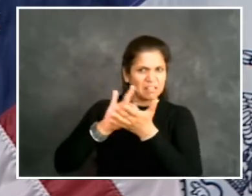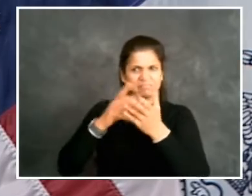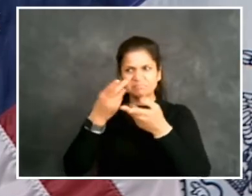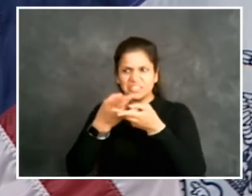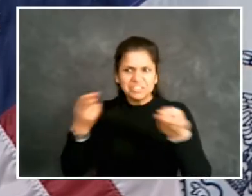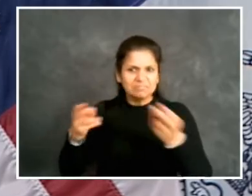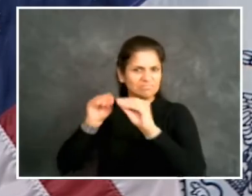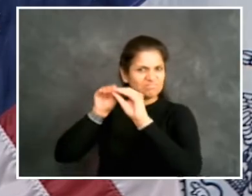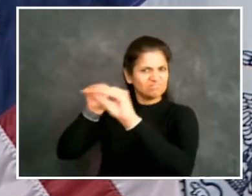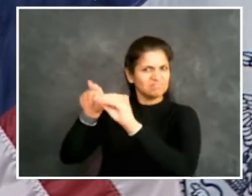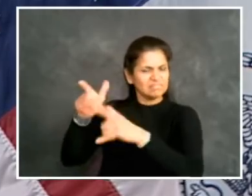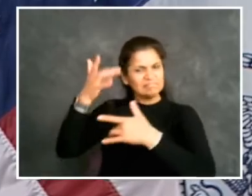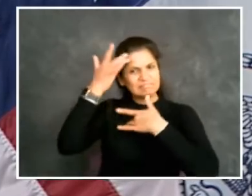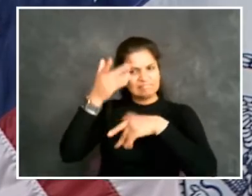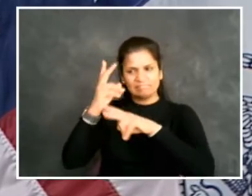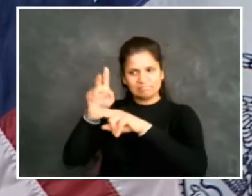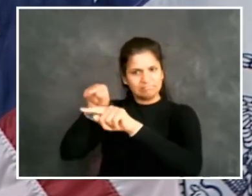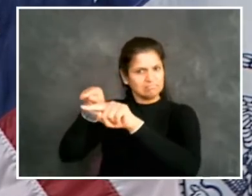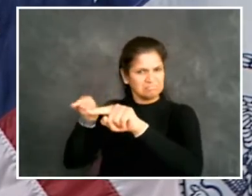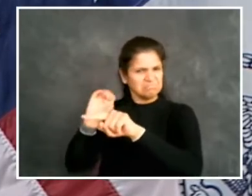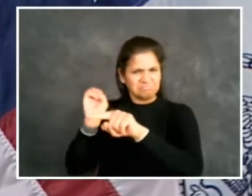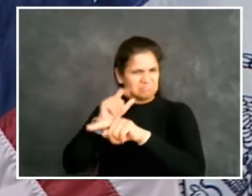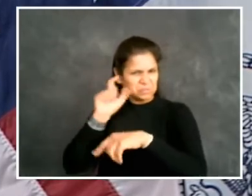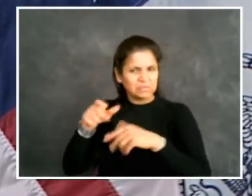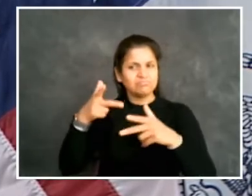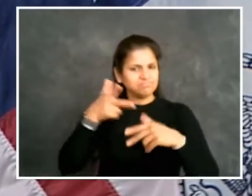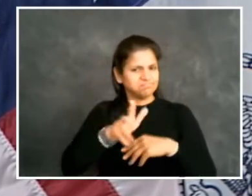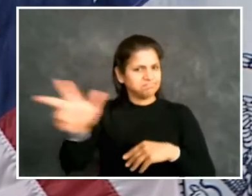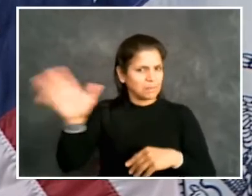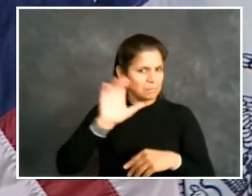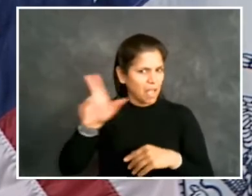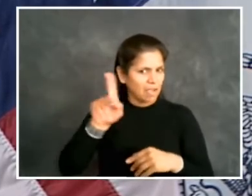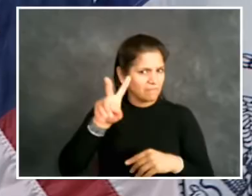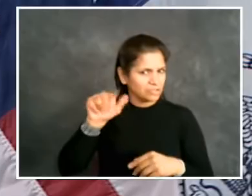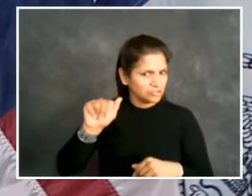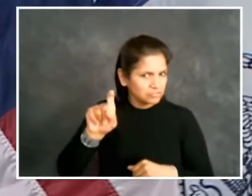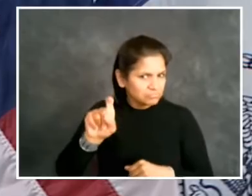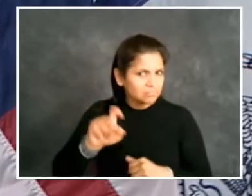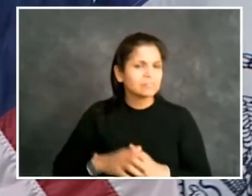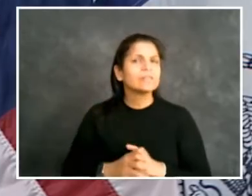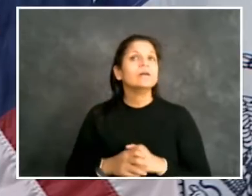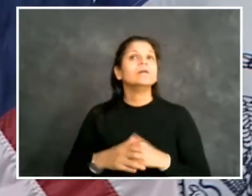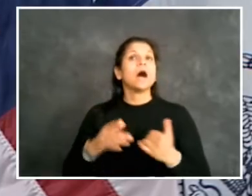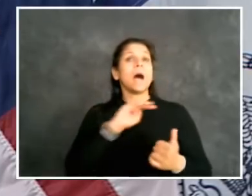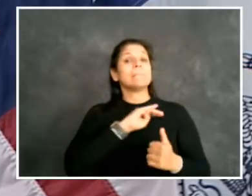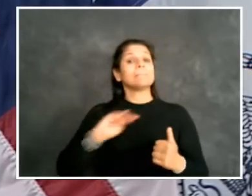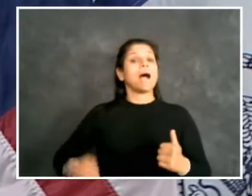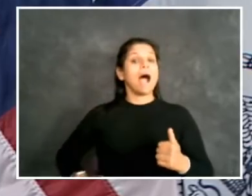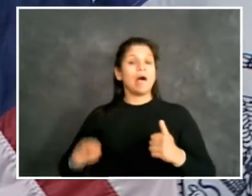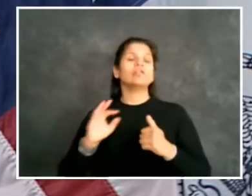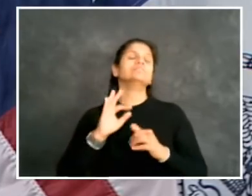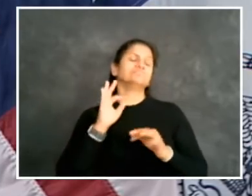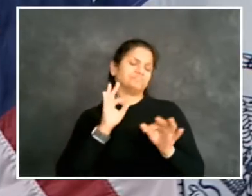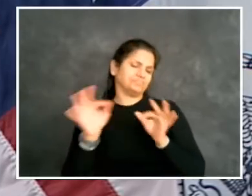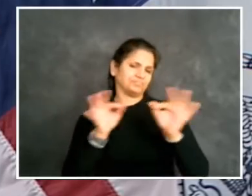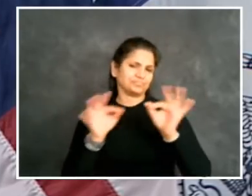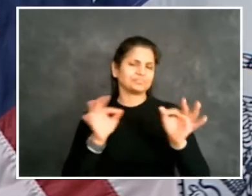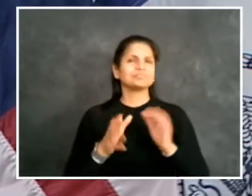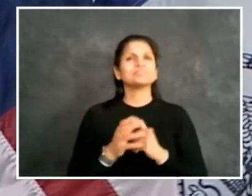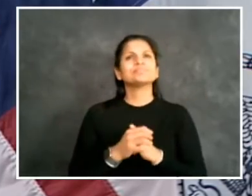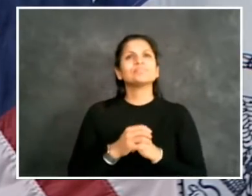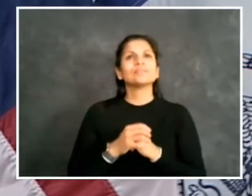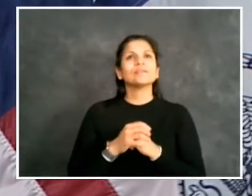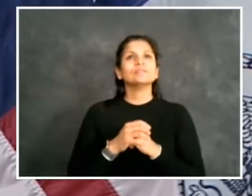deeply concerned if that was happening. I mean, look, when we all first heard